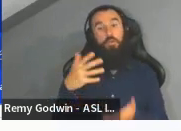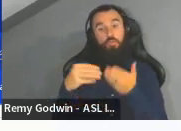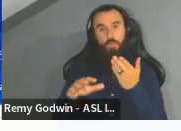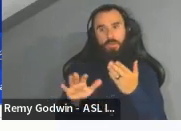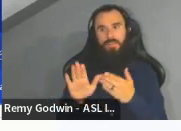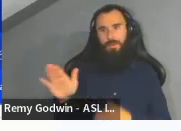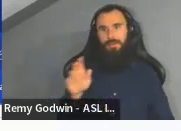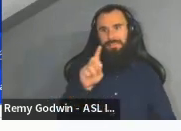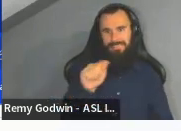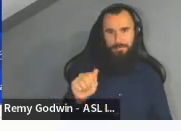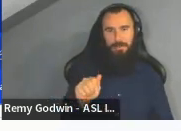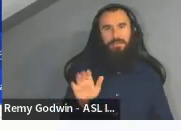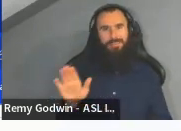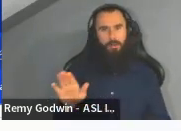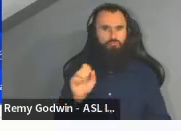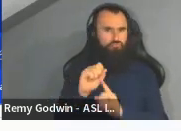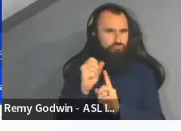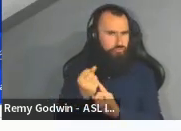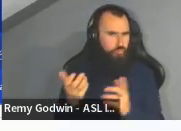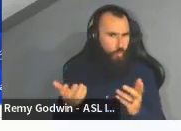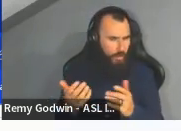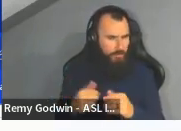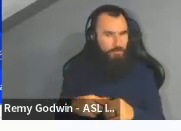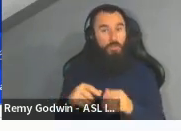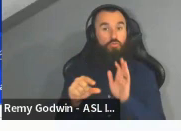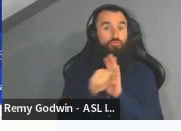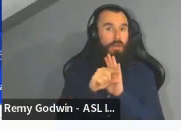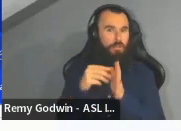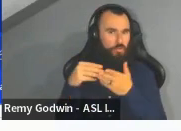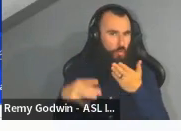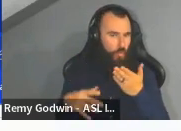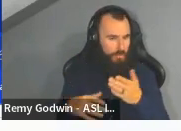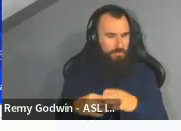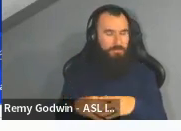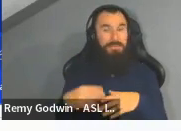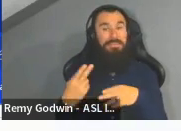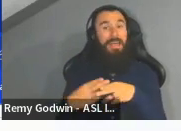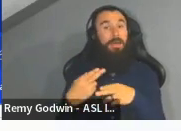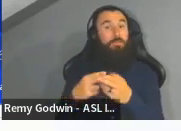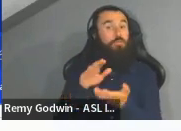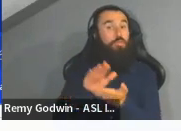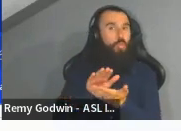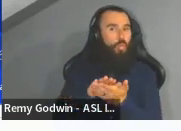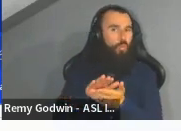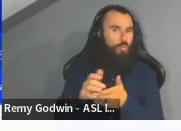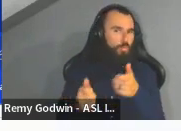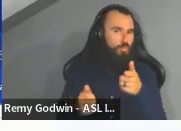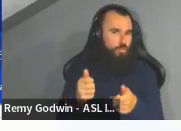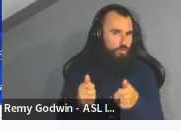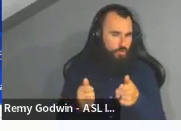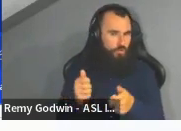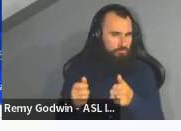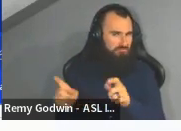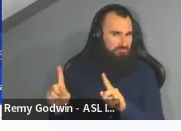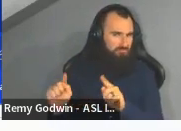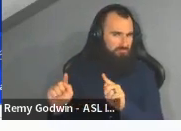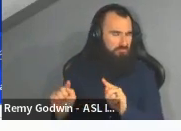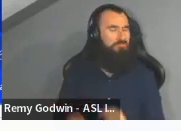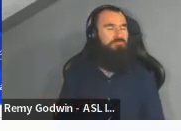disability and condition, the grade of your student, the name of the school that they